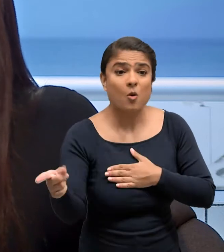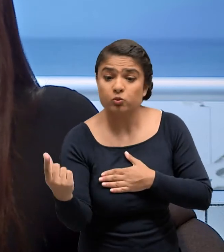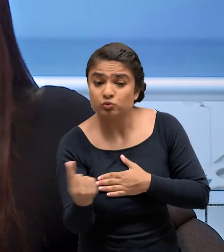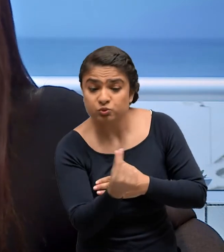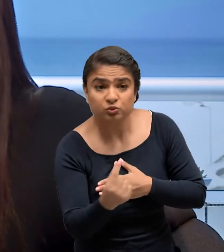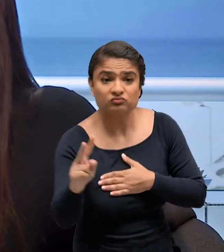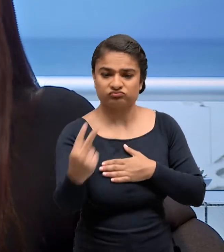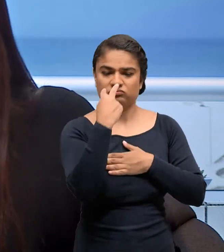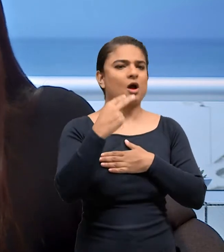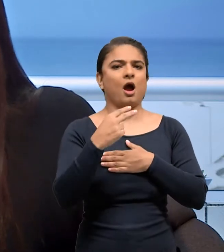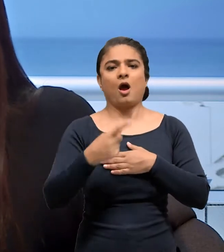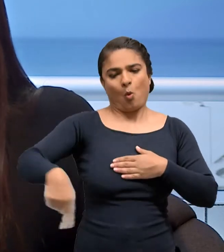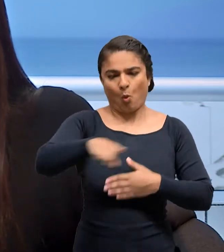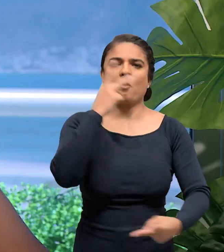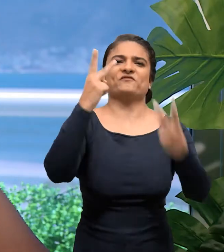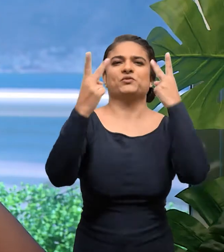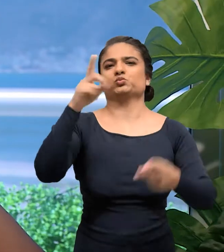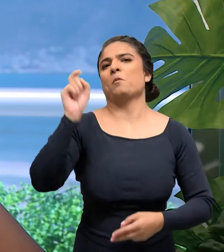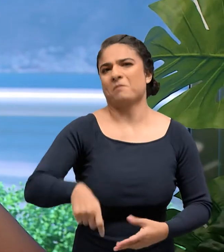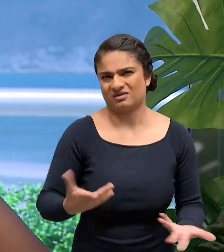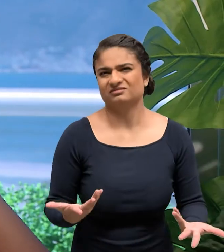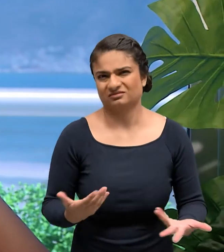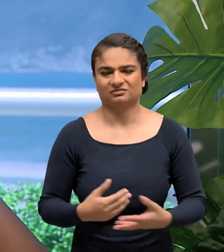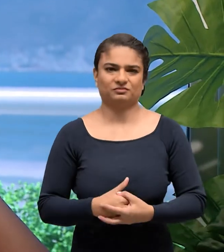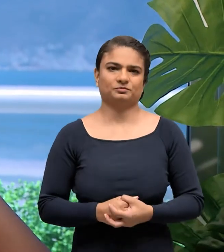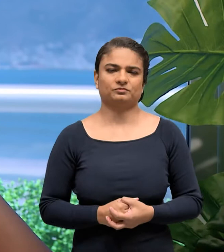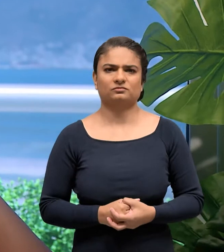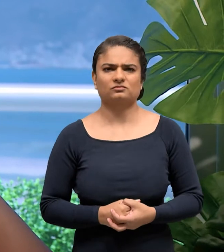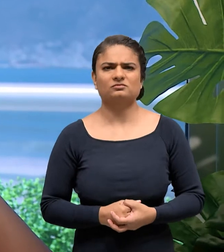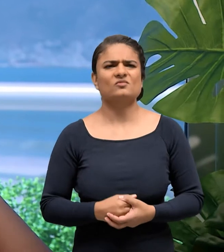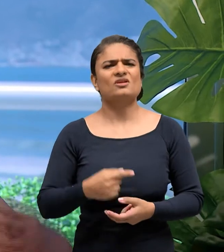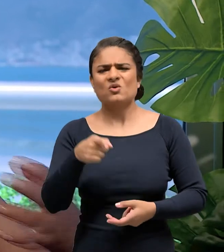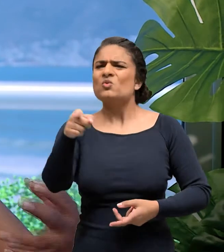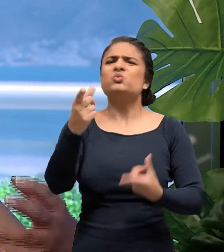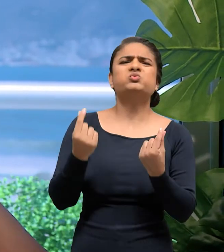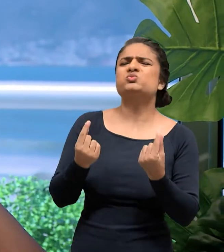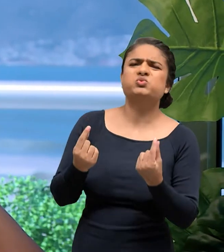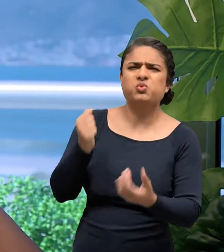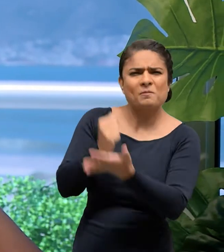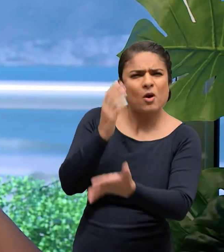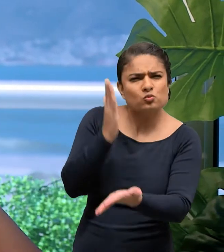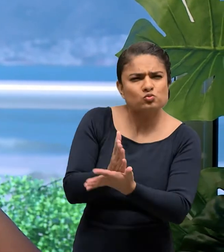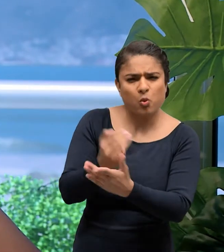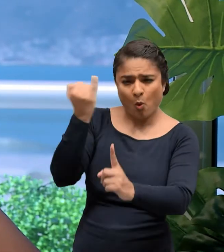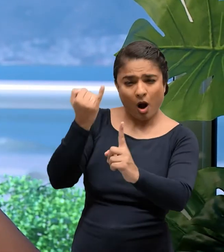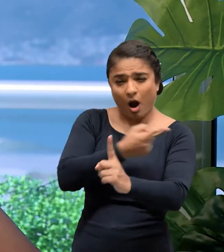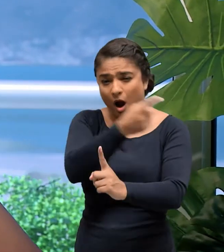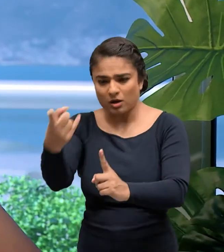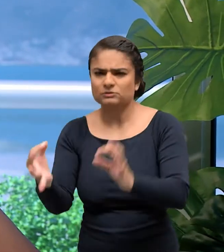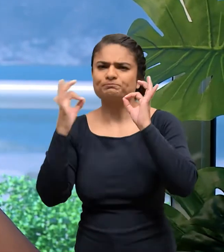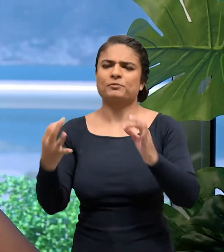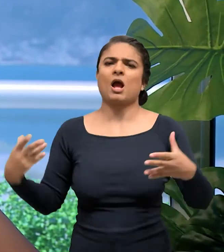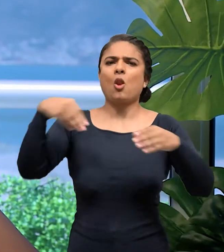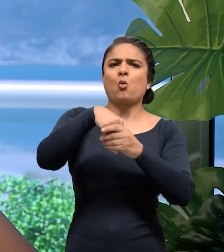anybody be invisible. Marlene, what can we as a community do to make sure that art is inclusive of